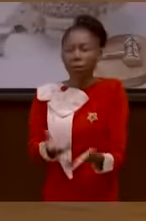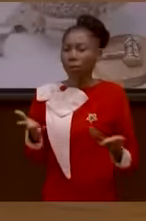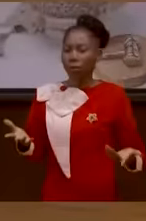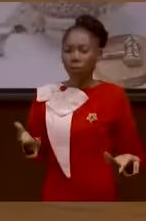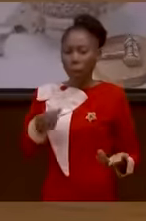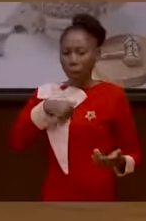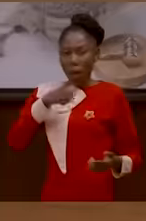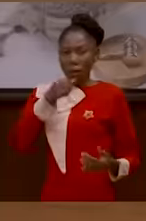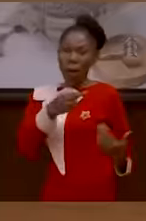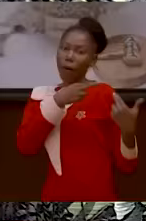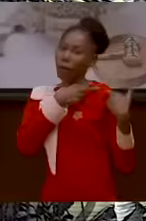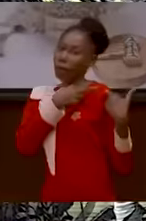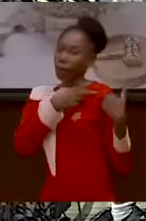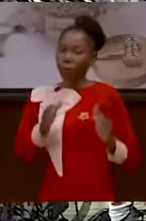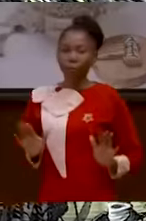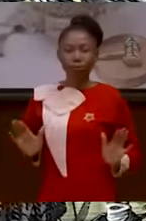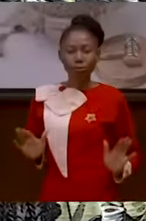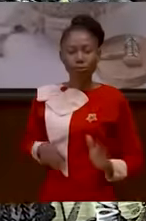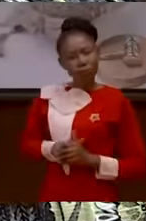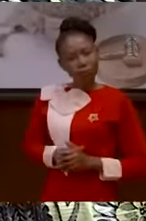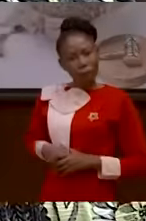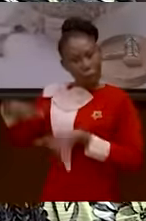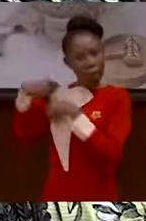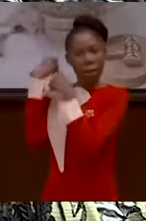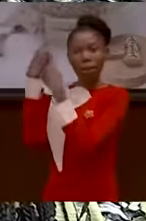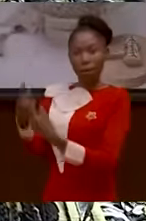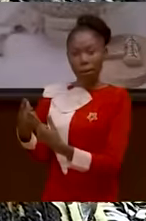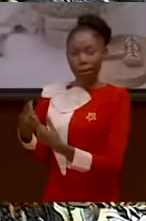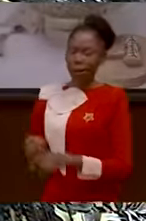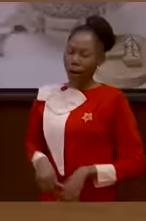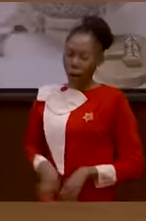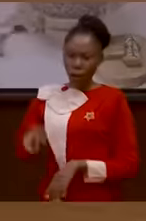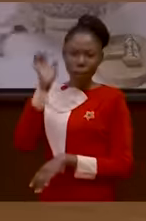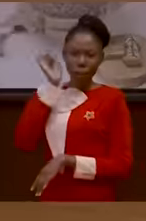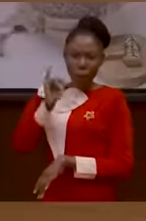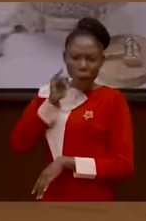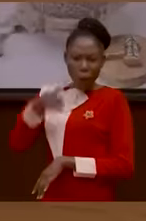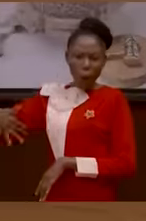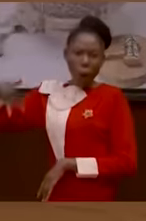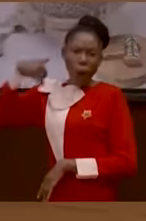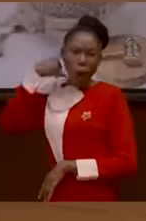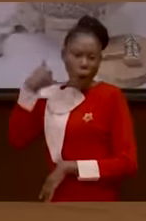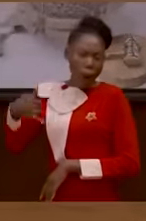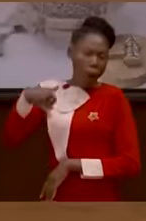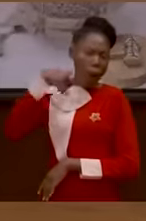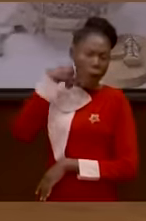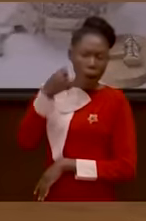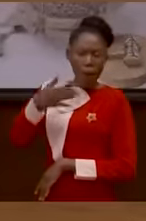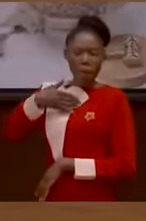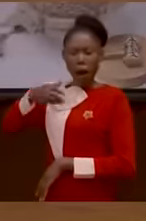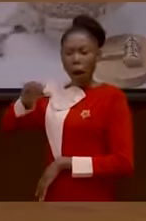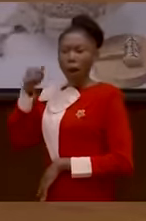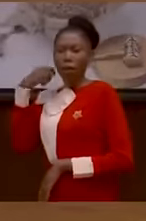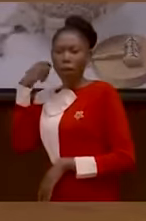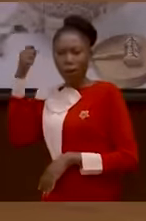that. Okay, fine. So since then, she started calling my siblings that